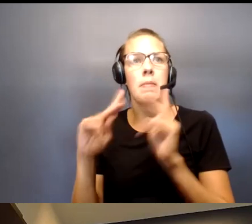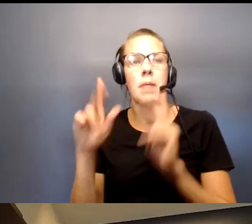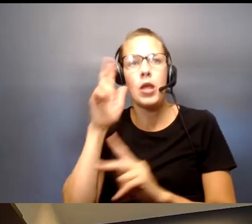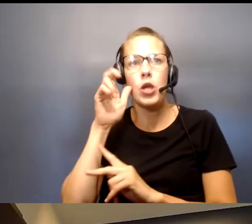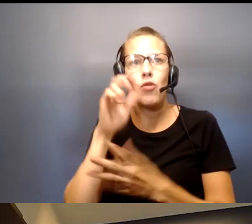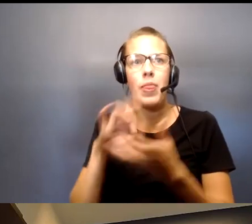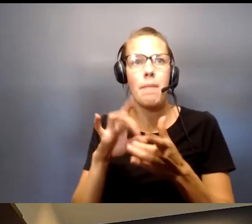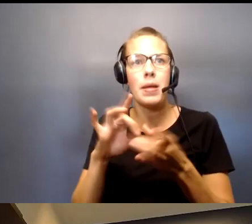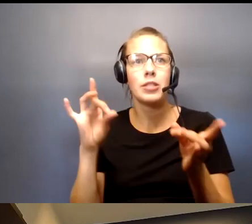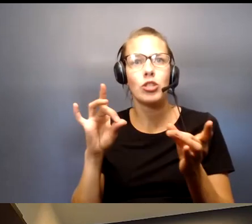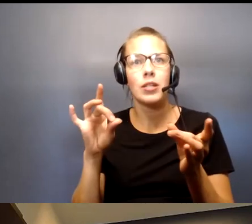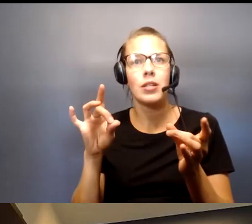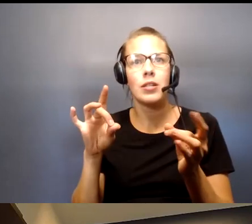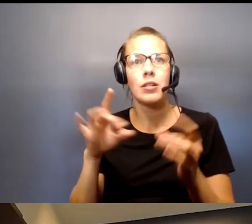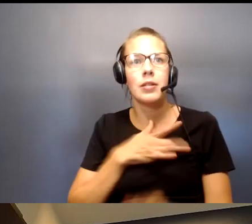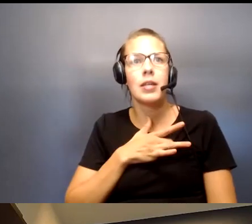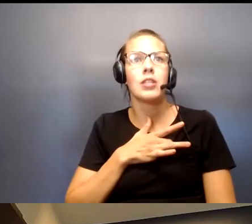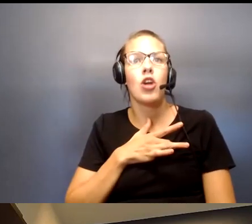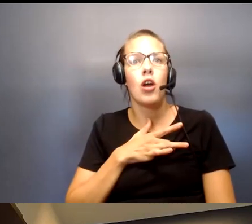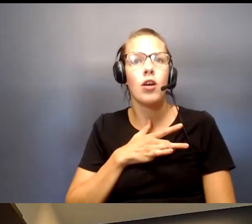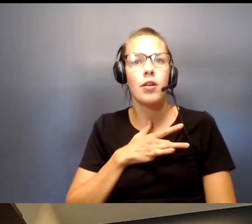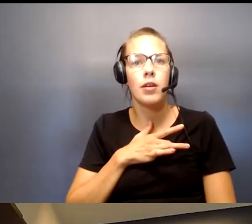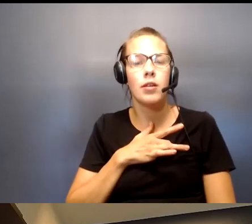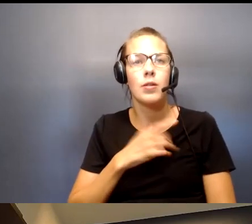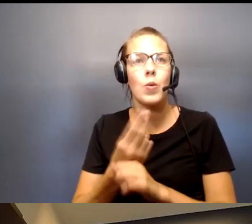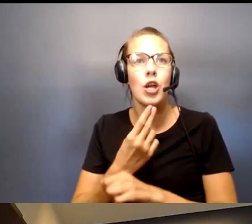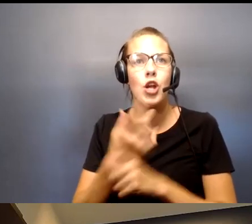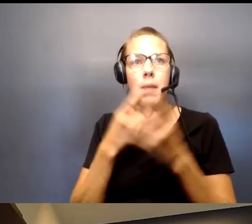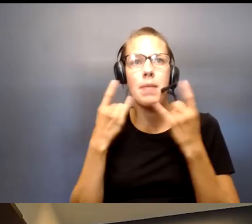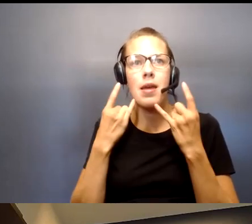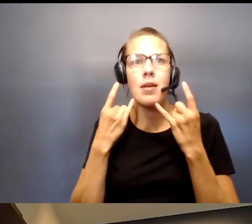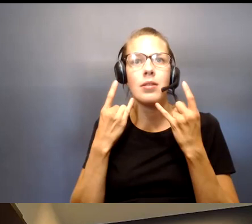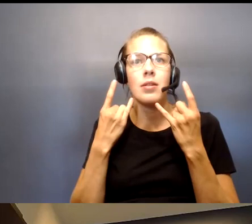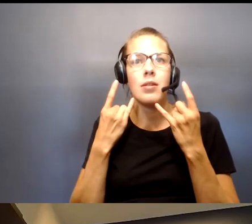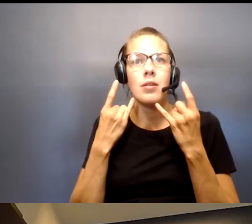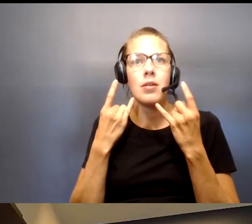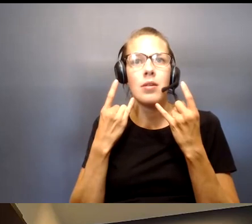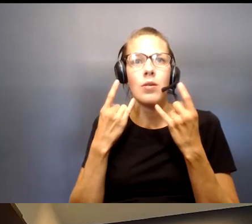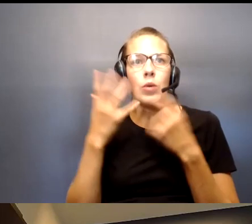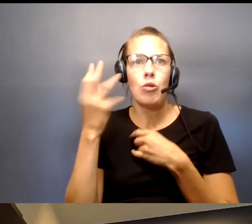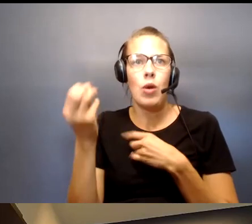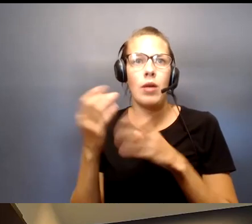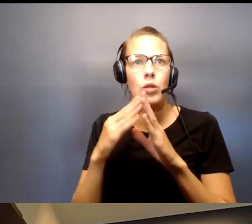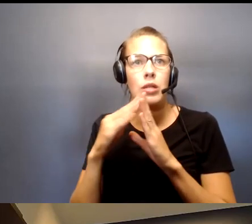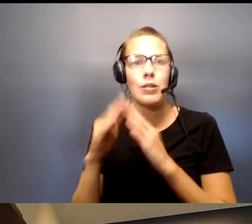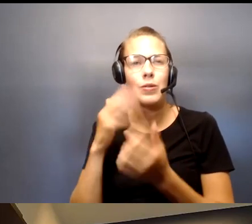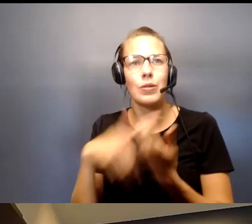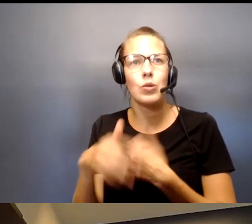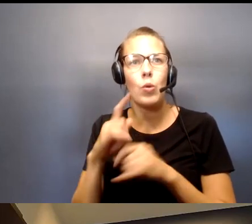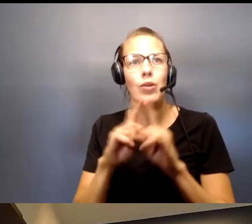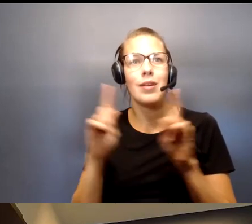messaging, take it to heart, wear a mask when you go out into the community, social